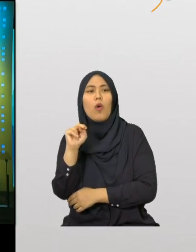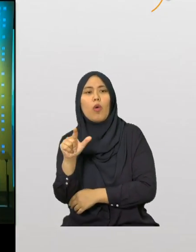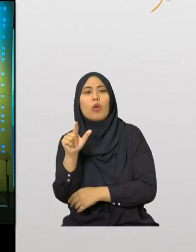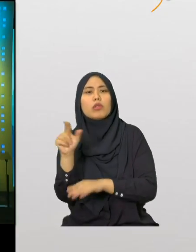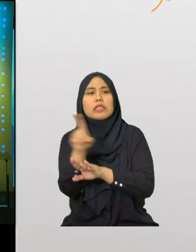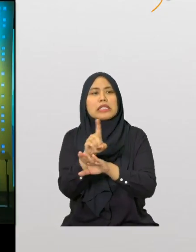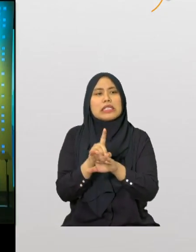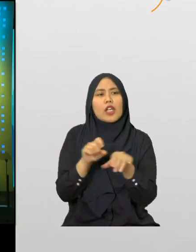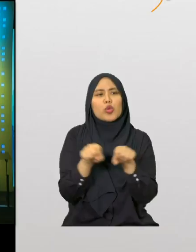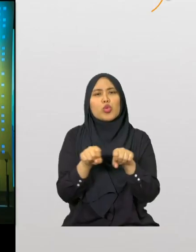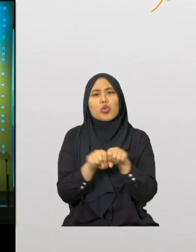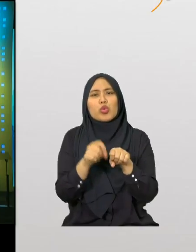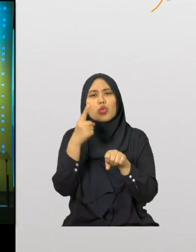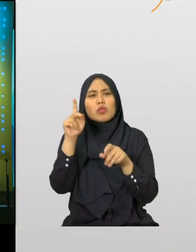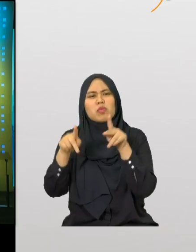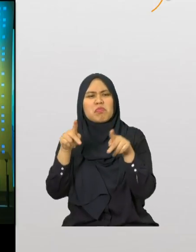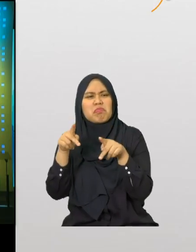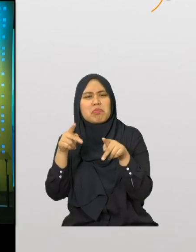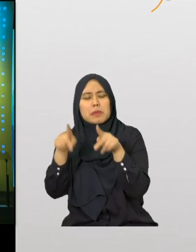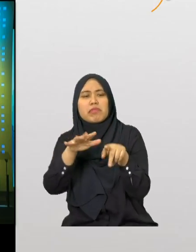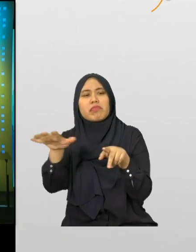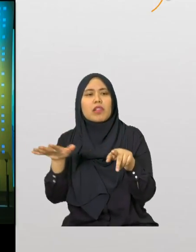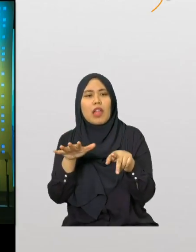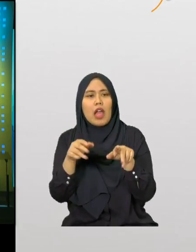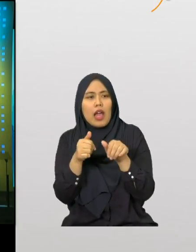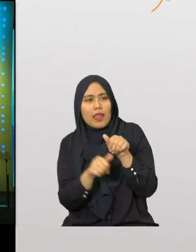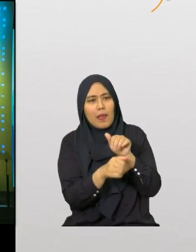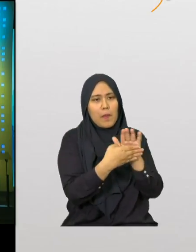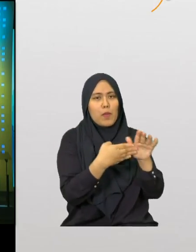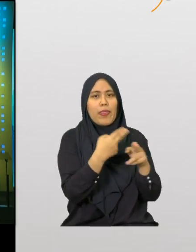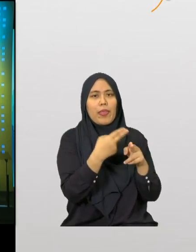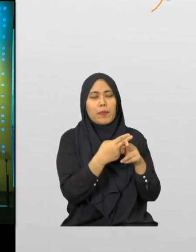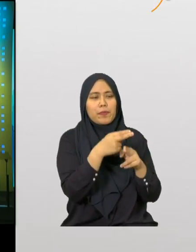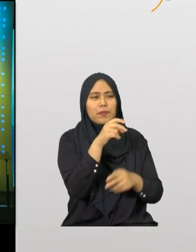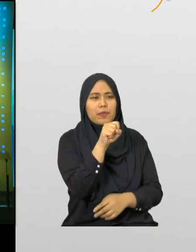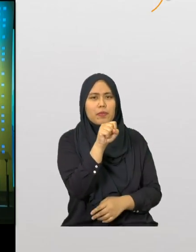customized sneakers for celebrities and shoe companies under his own brand name,